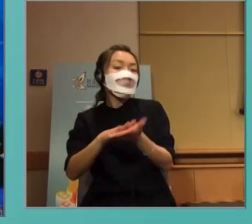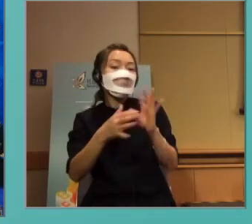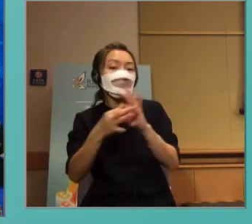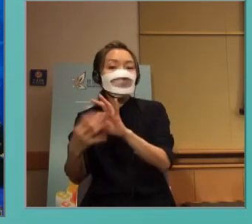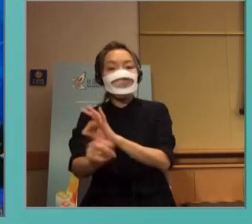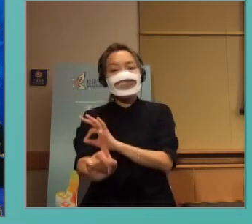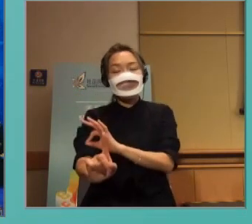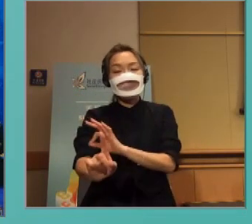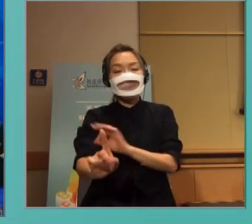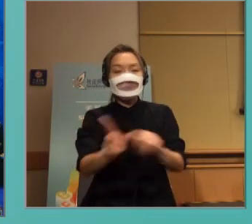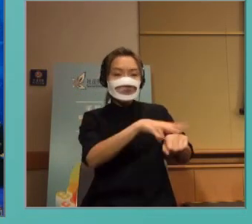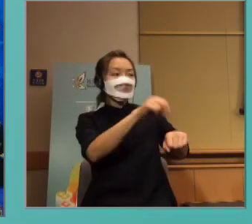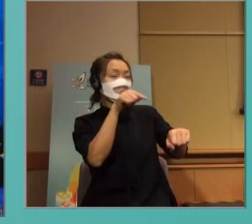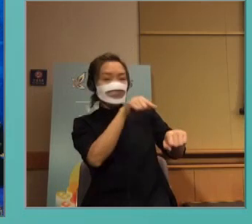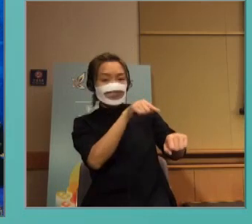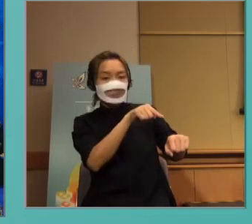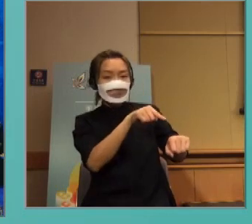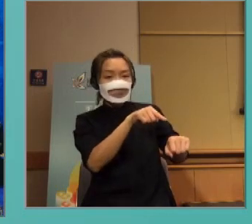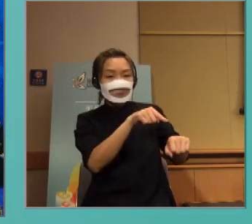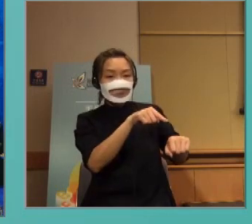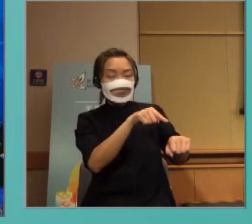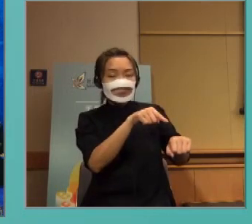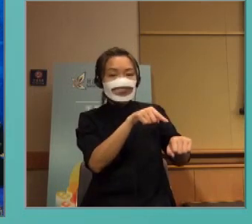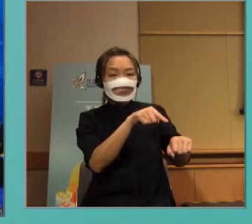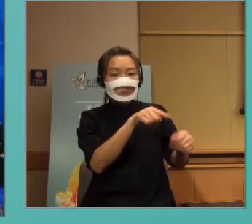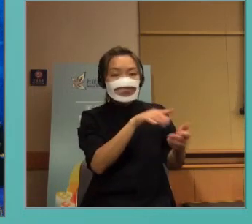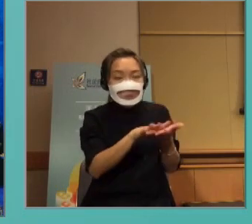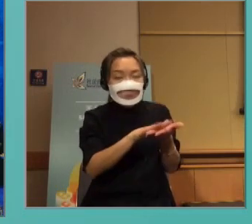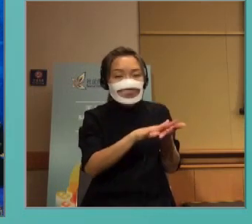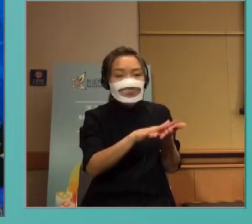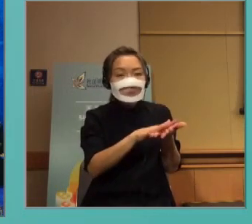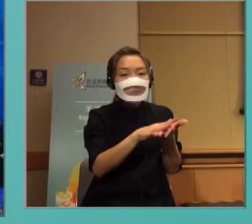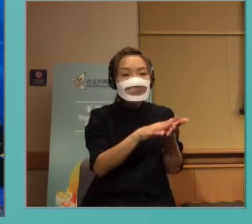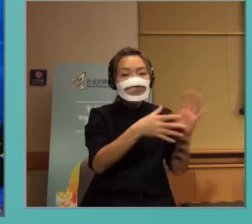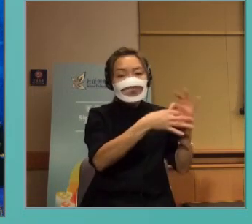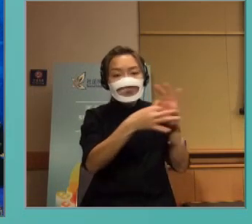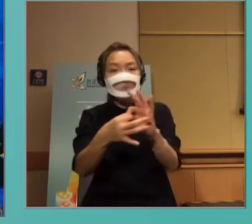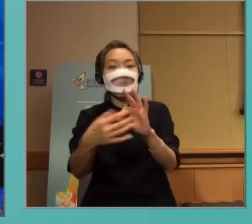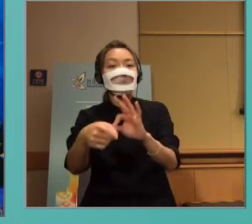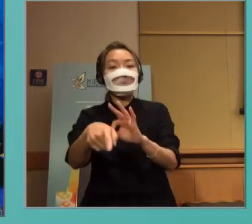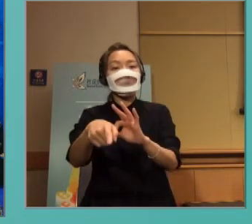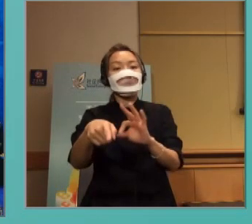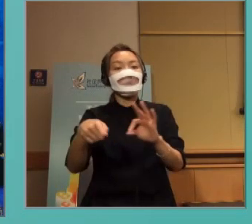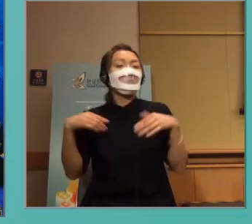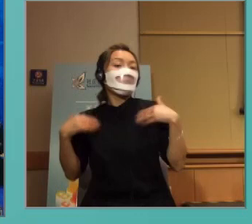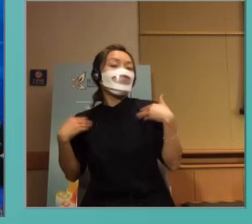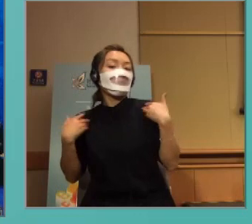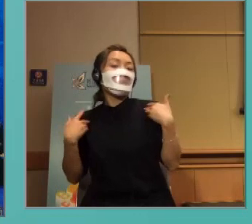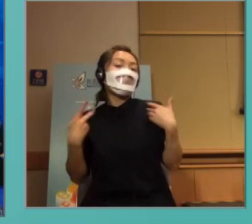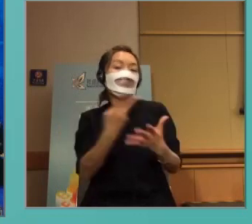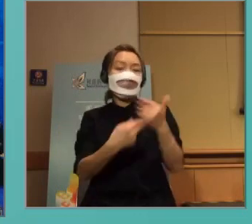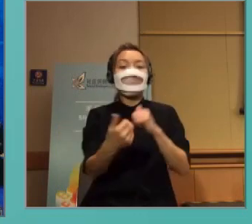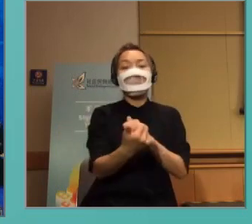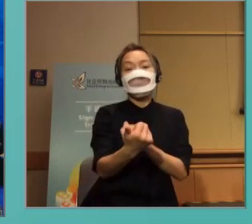also. So talking about physical art and also digital art, I think there could be a